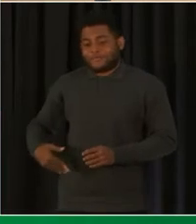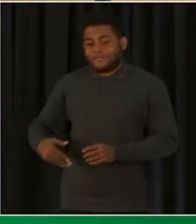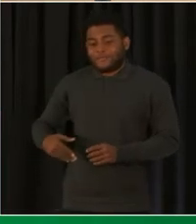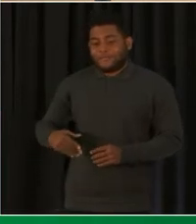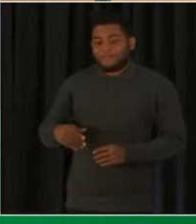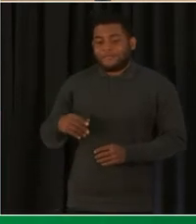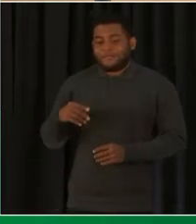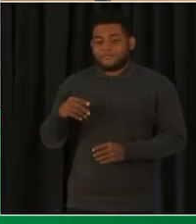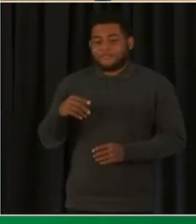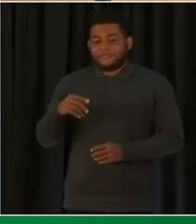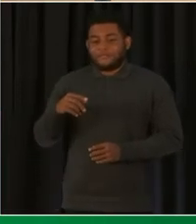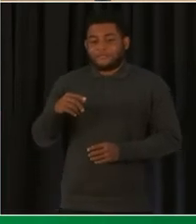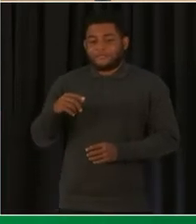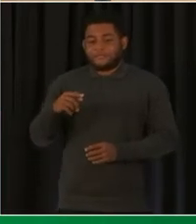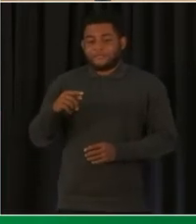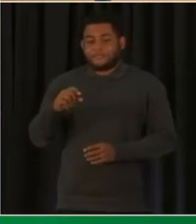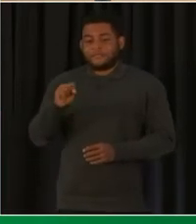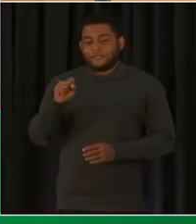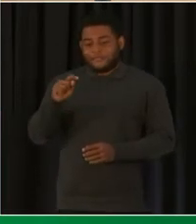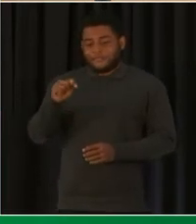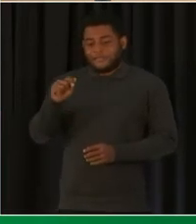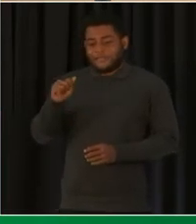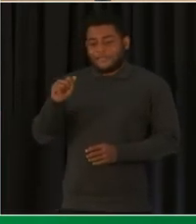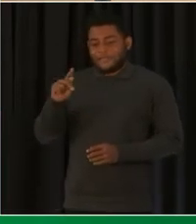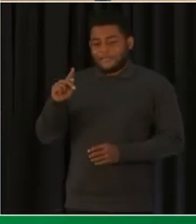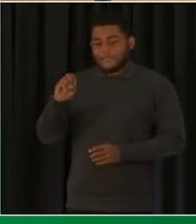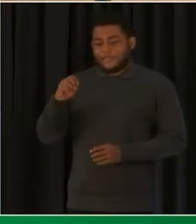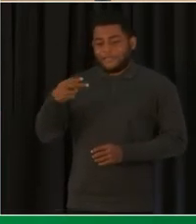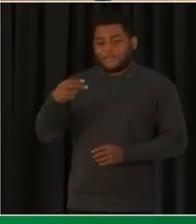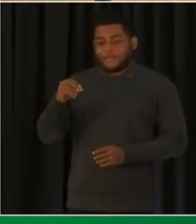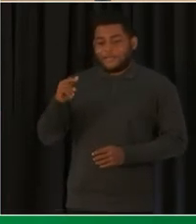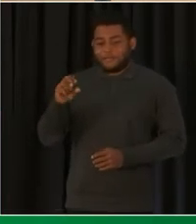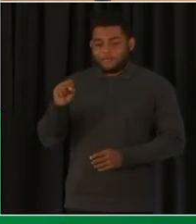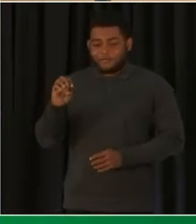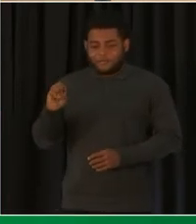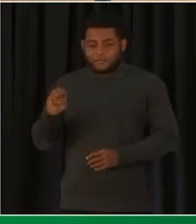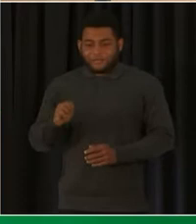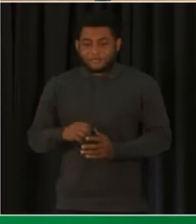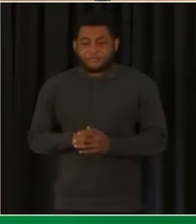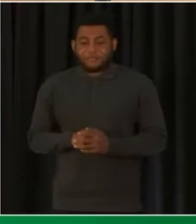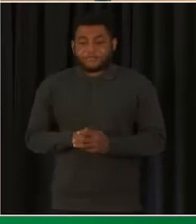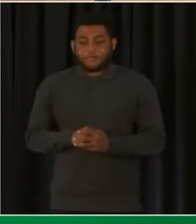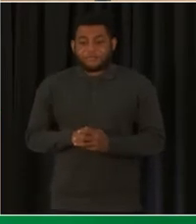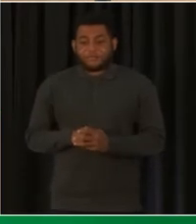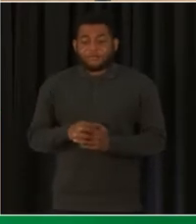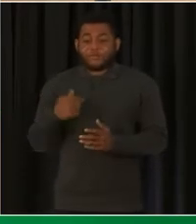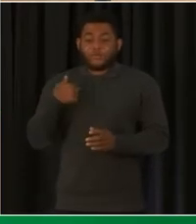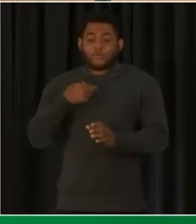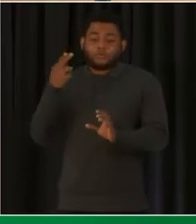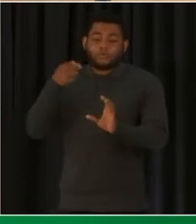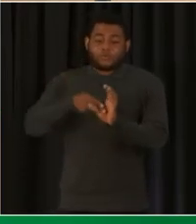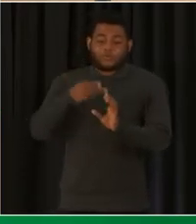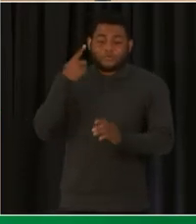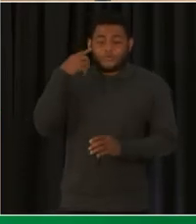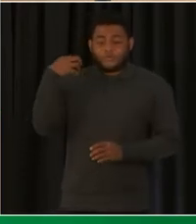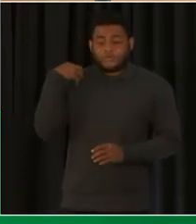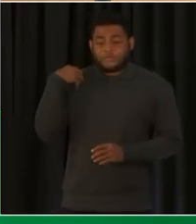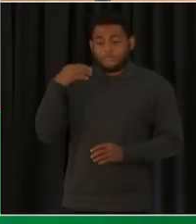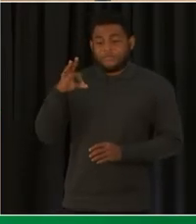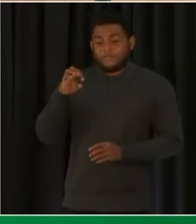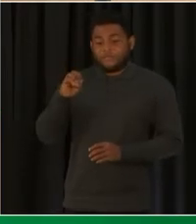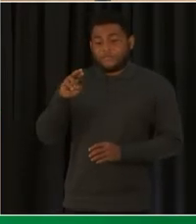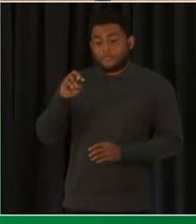Chief of Staff of Mayor Muriel Bowser. Today, we are again joined by Chancellor of DC Public Schools, Dr. Louis